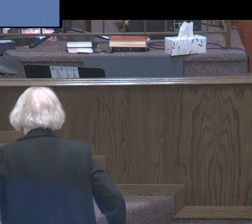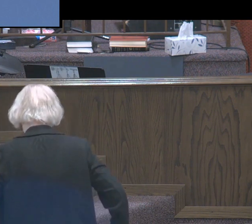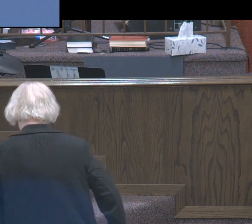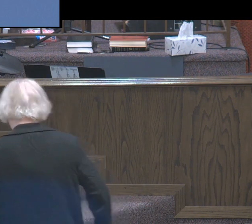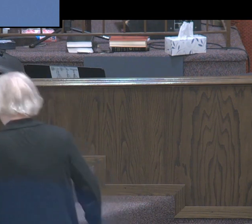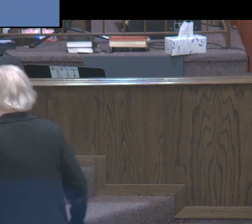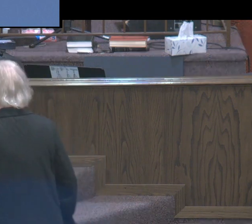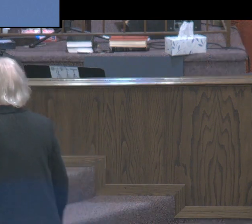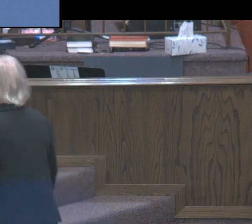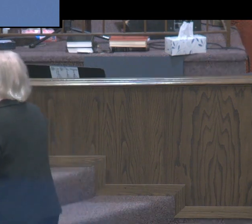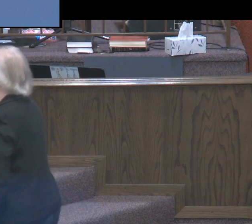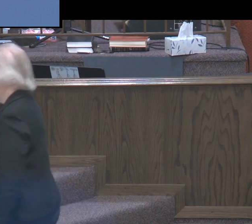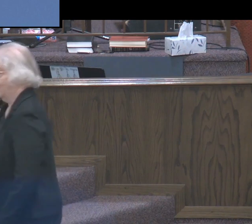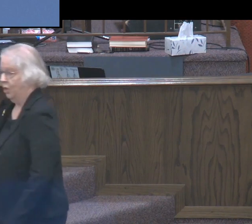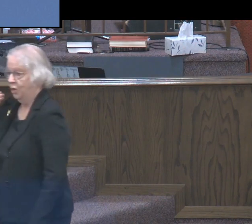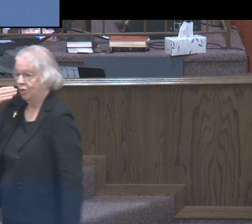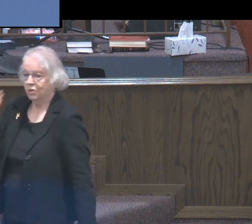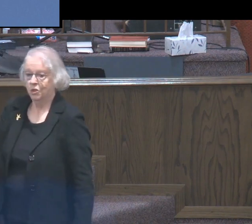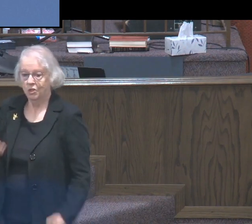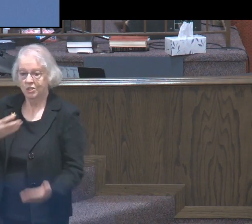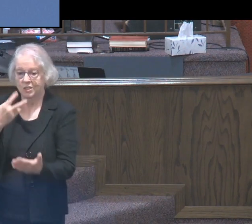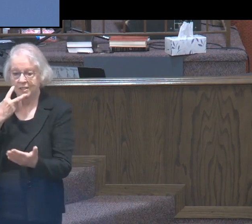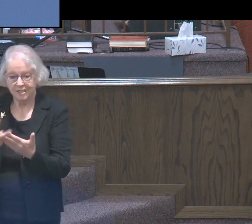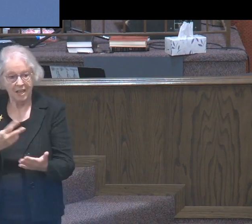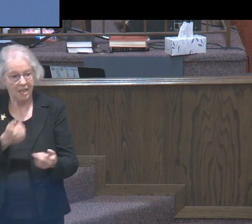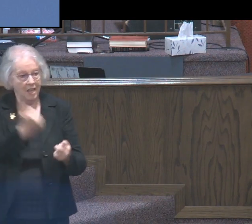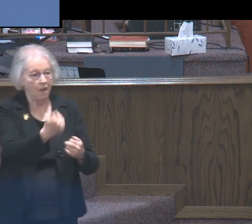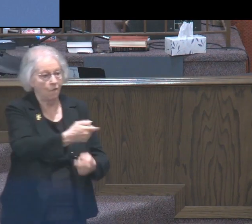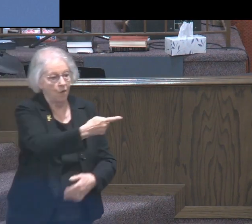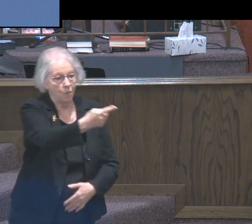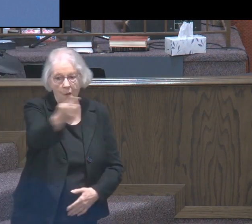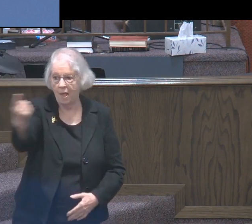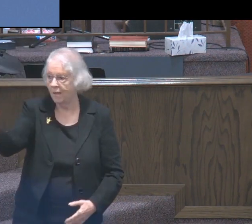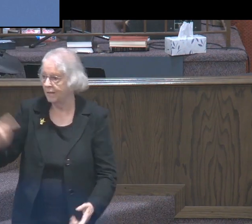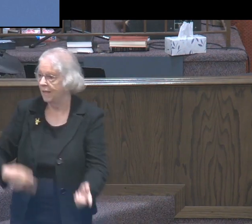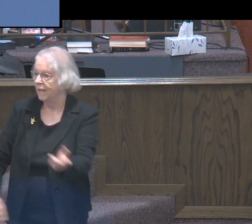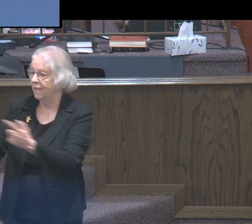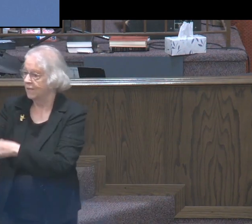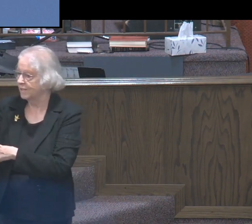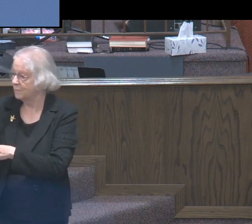We are very glad that you are here worshiping with us. A couple announcements. First off,